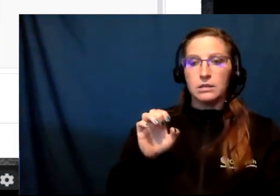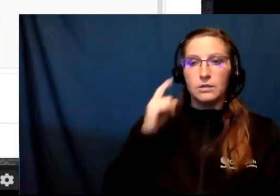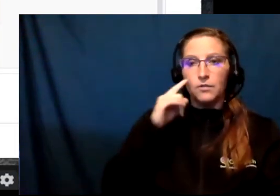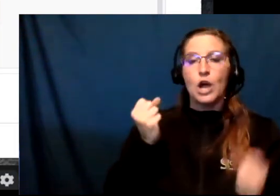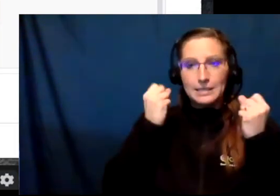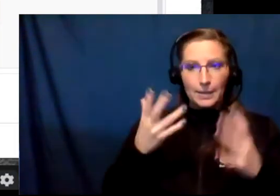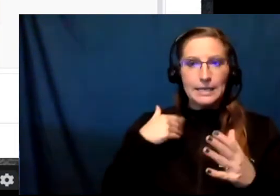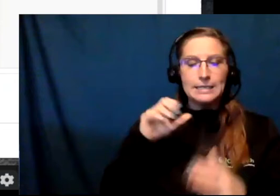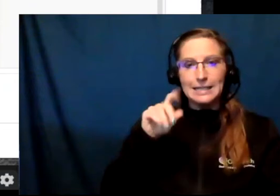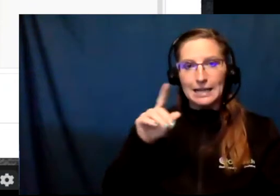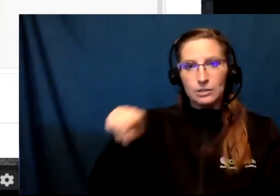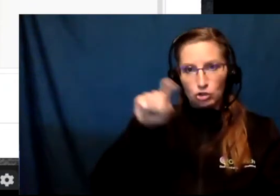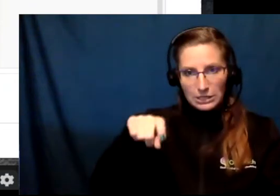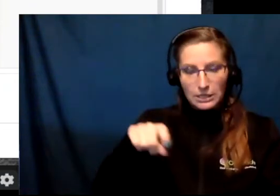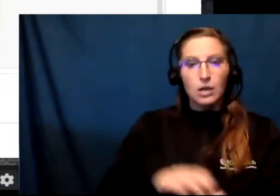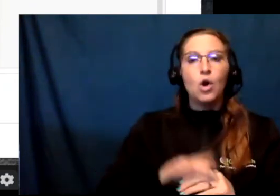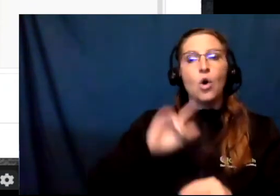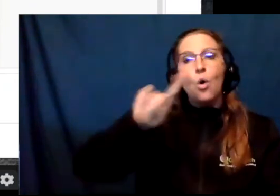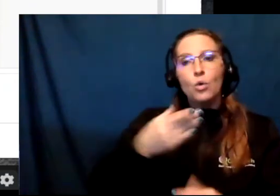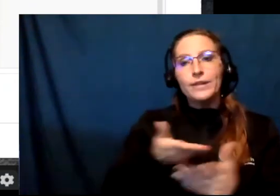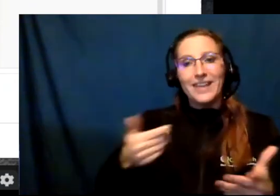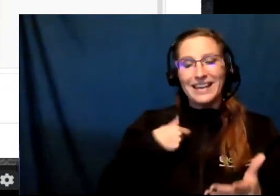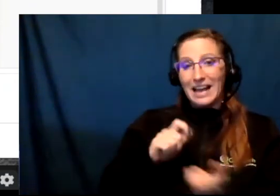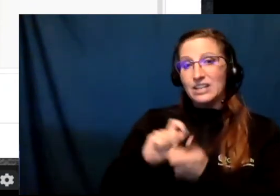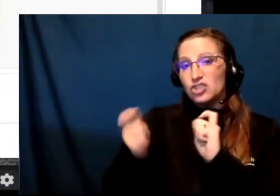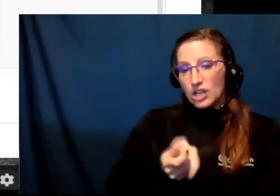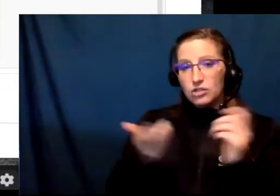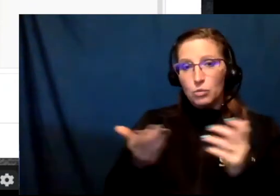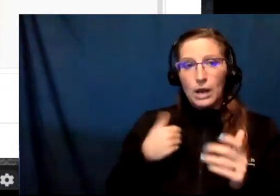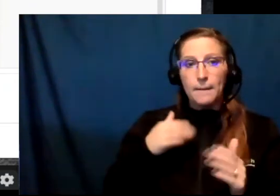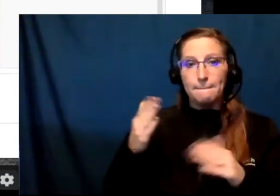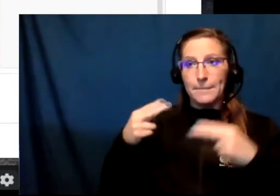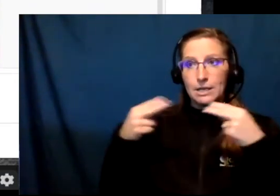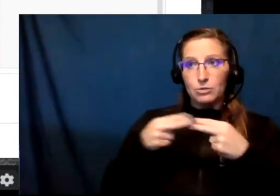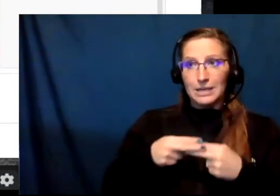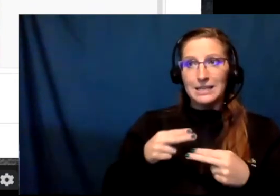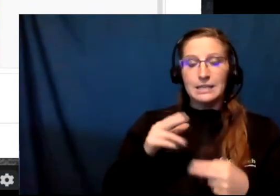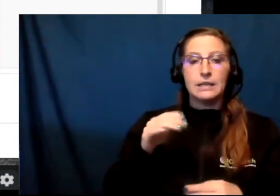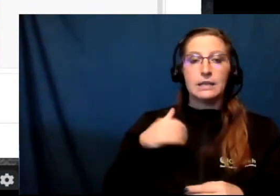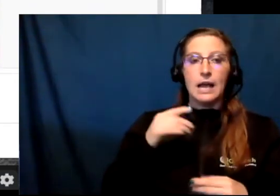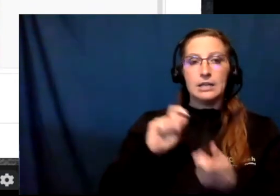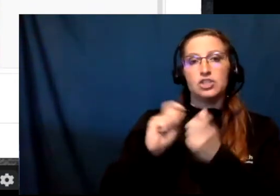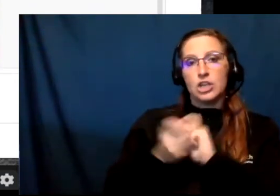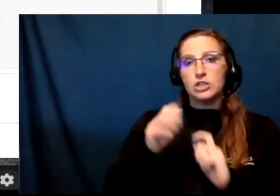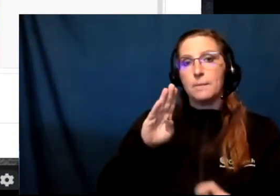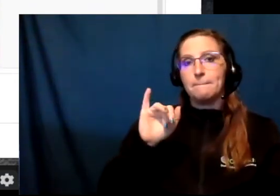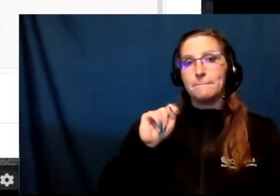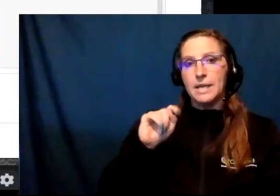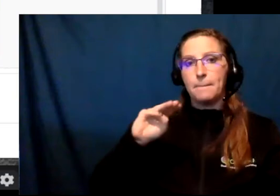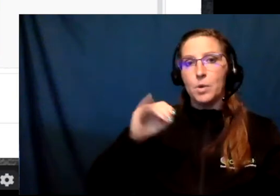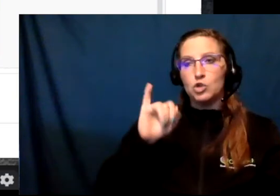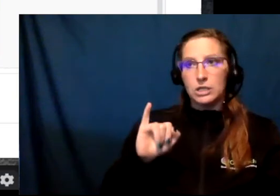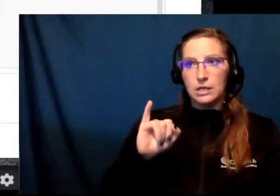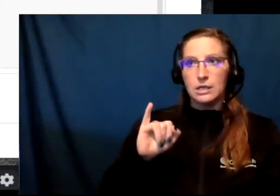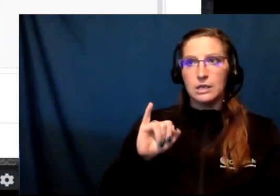slides as I would need. And then the only thing that I change between slides is my Bitmoji. So I just change it up a little